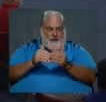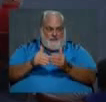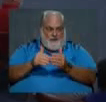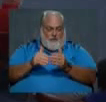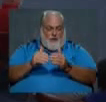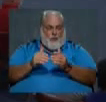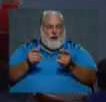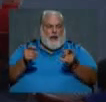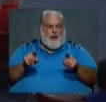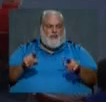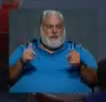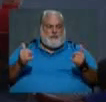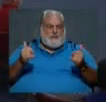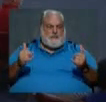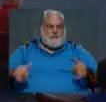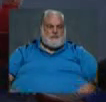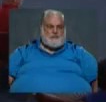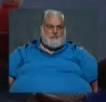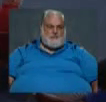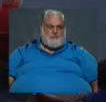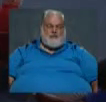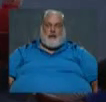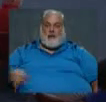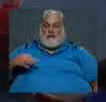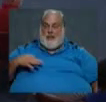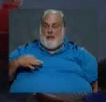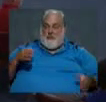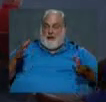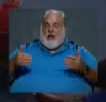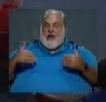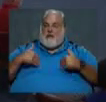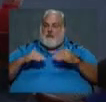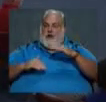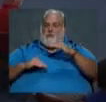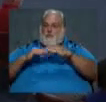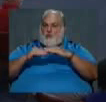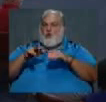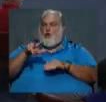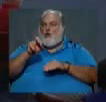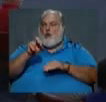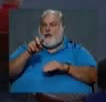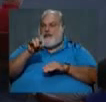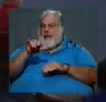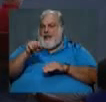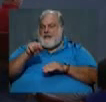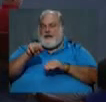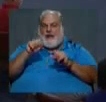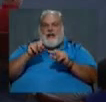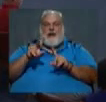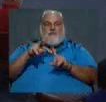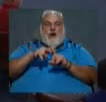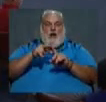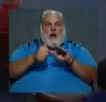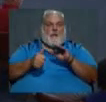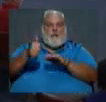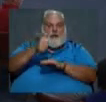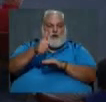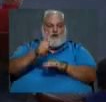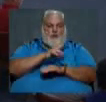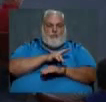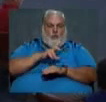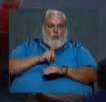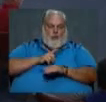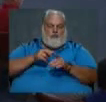insight into what happens next? The applicant does have 30 days during which he can appeal the Planning Commission's action to the Board